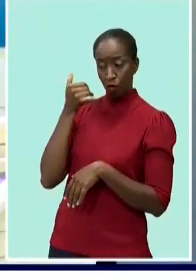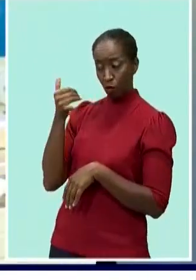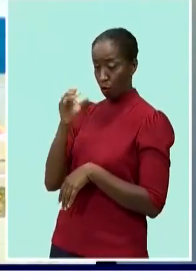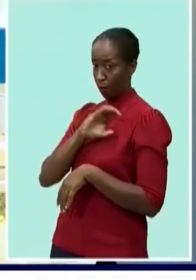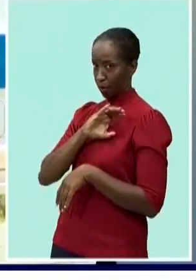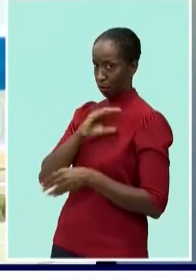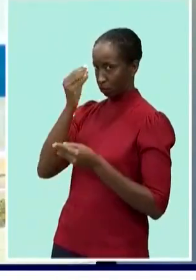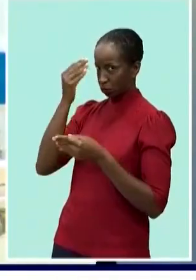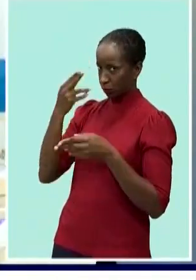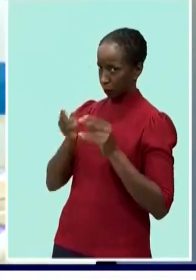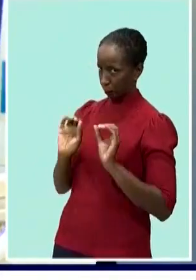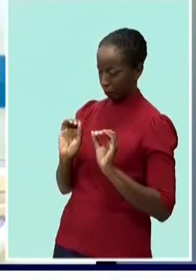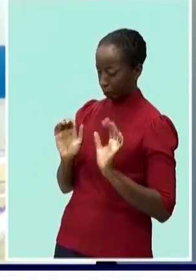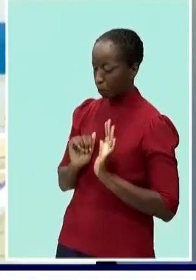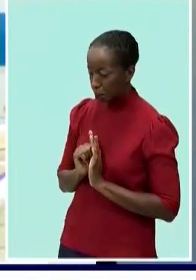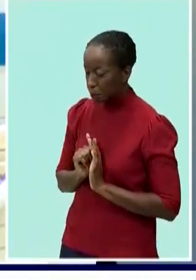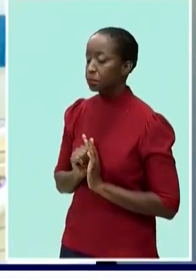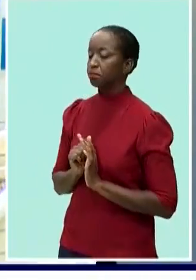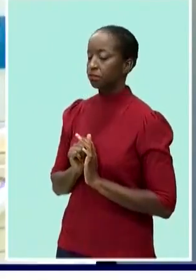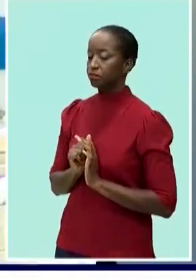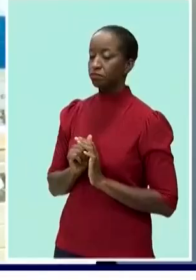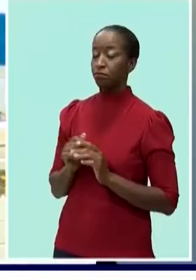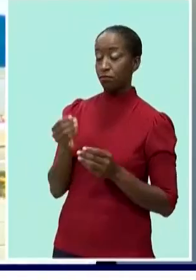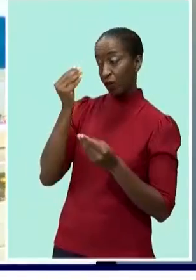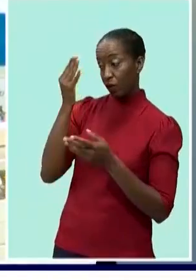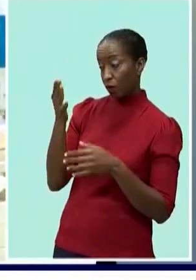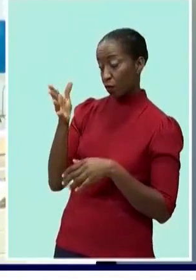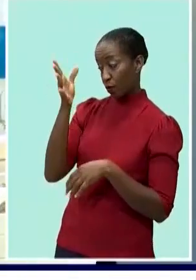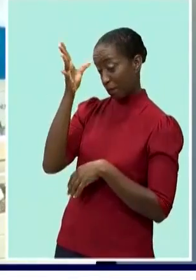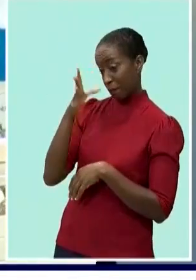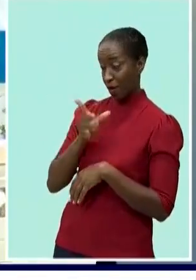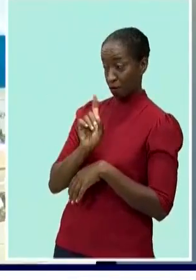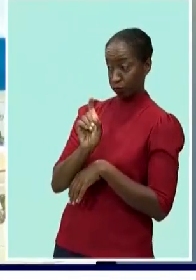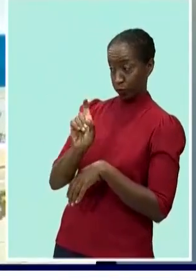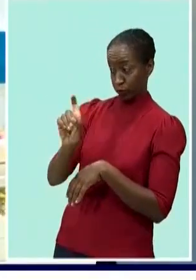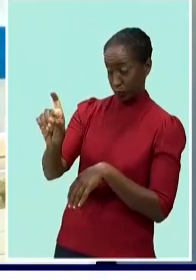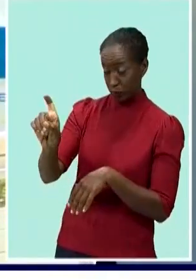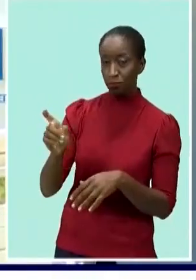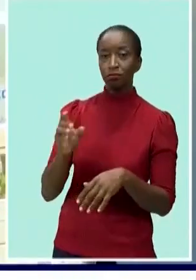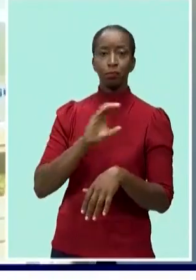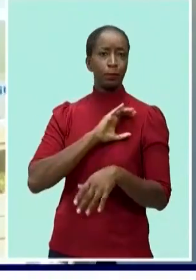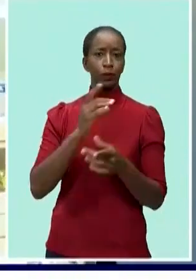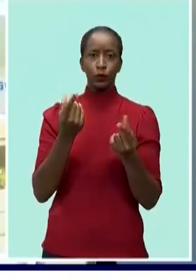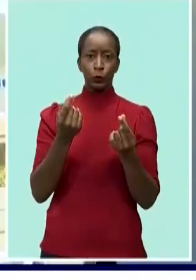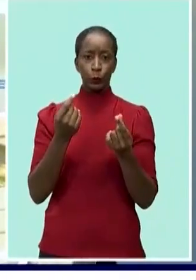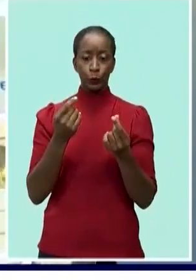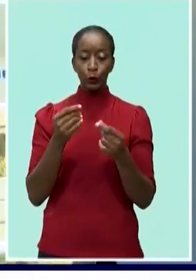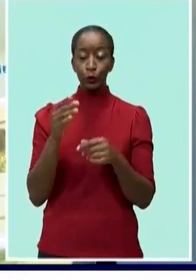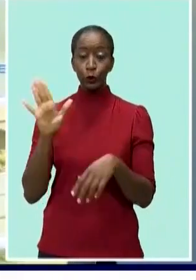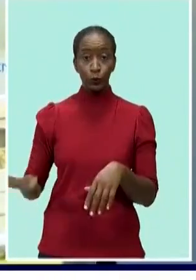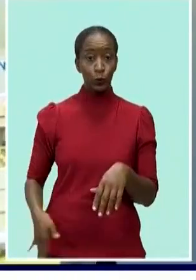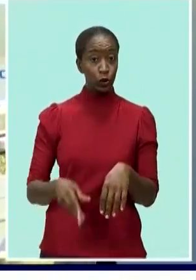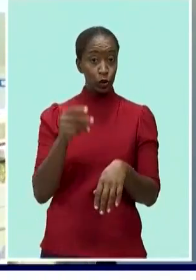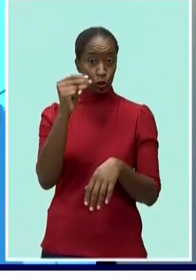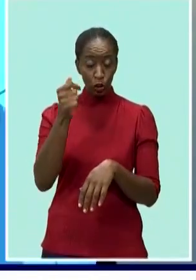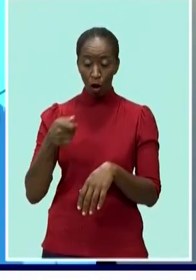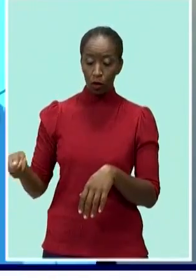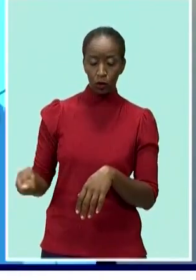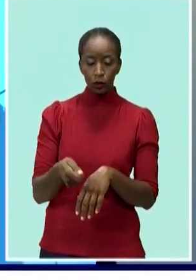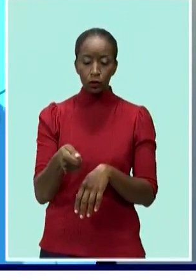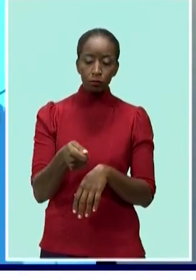the K9 unit to assist them. They use Alsatians who are highly trained in search operations in these cases. So,